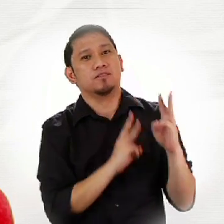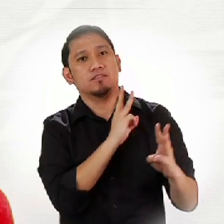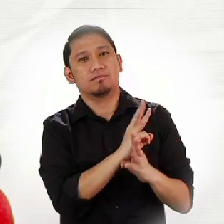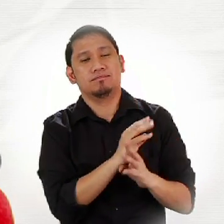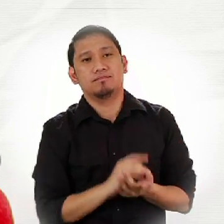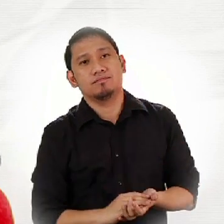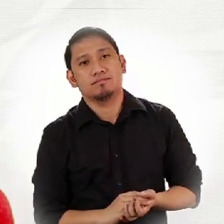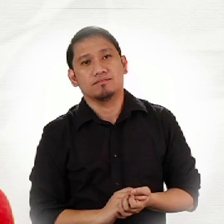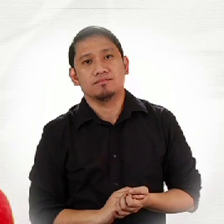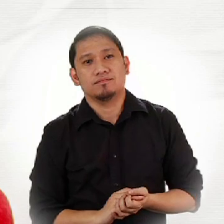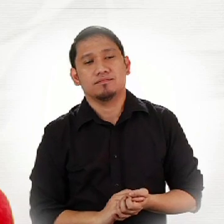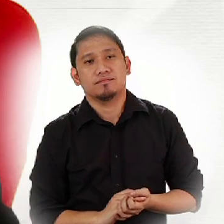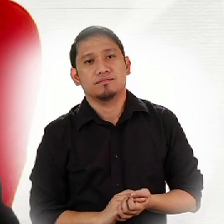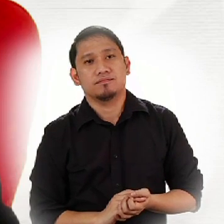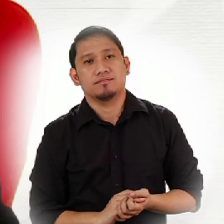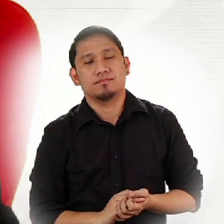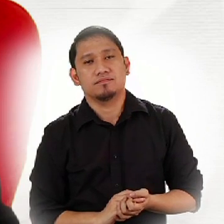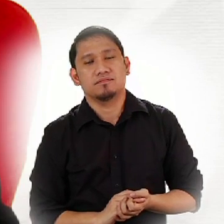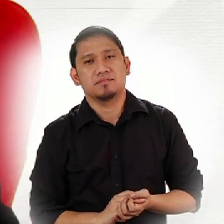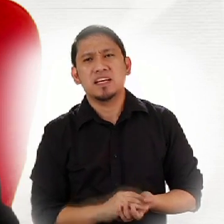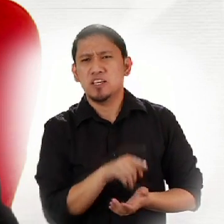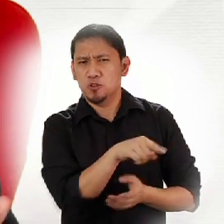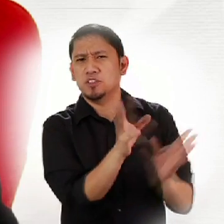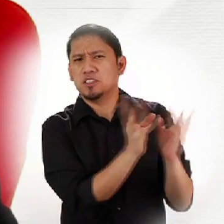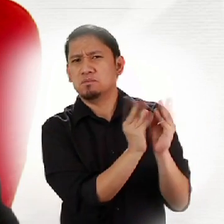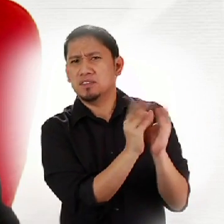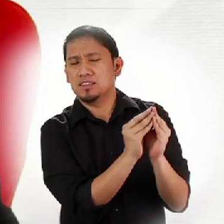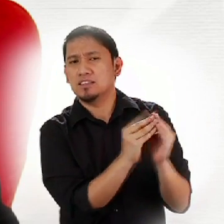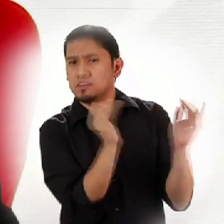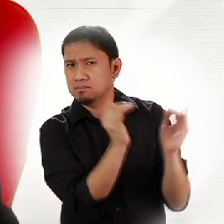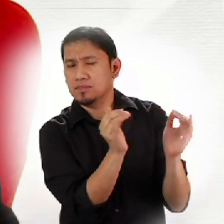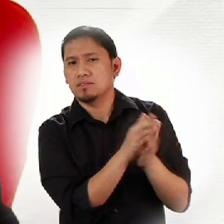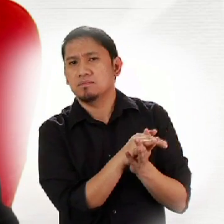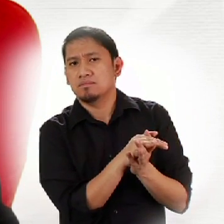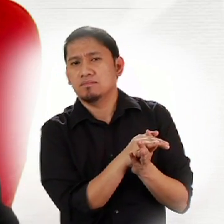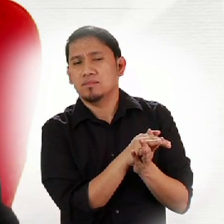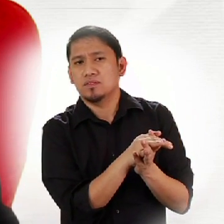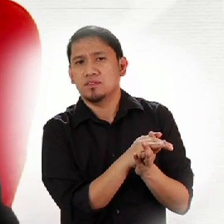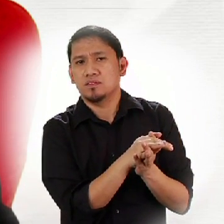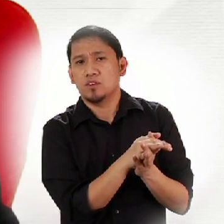the development of the world. In one of the sessions there,